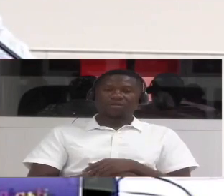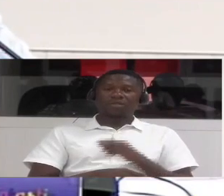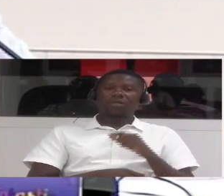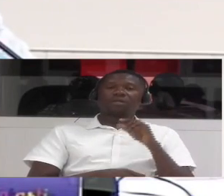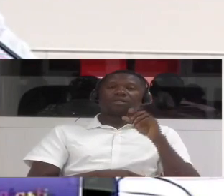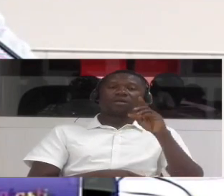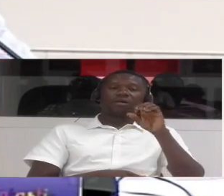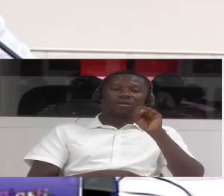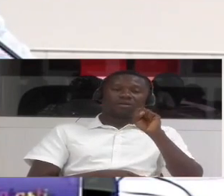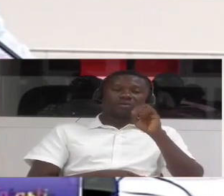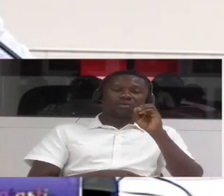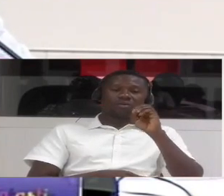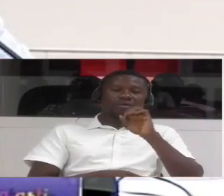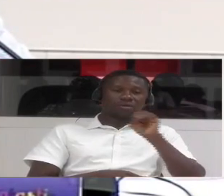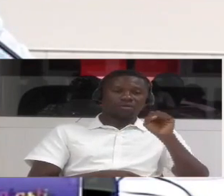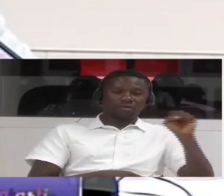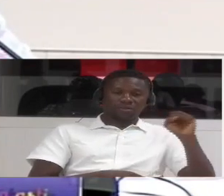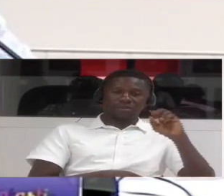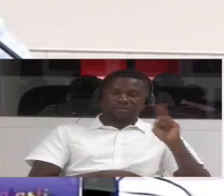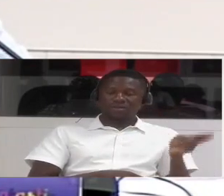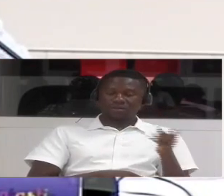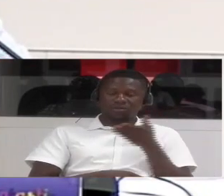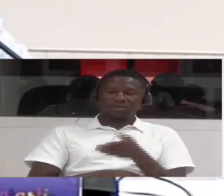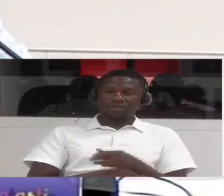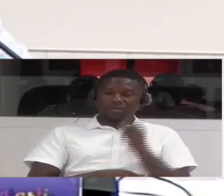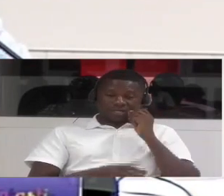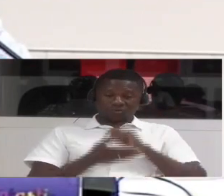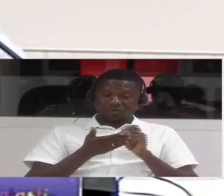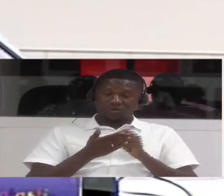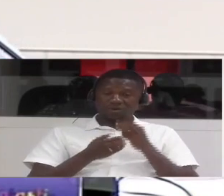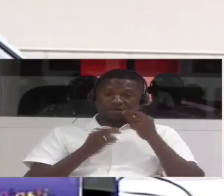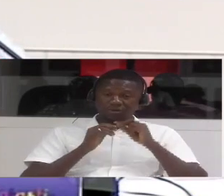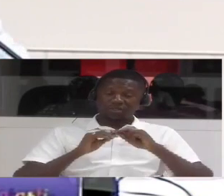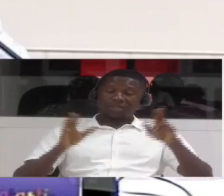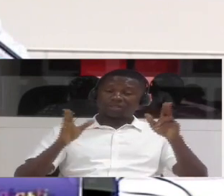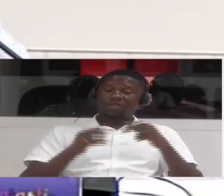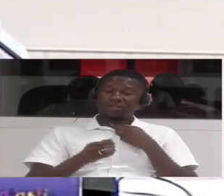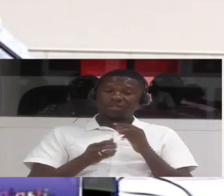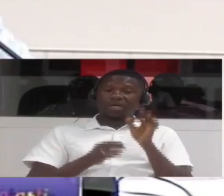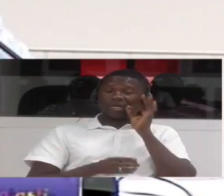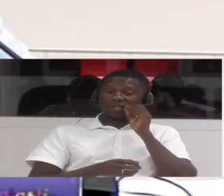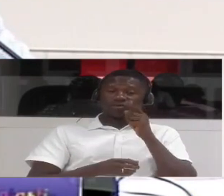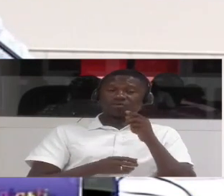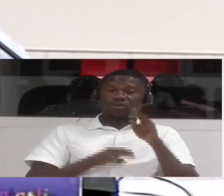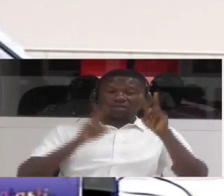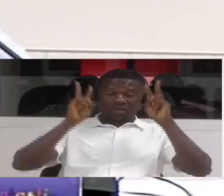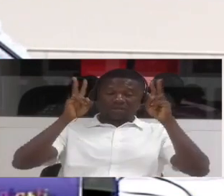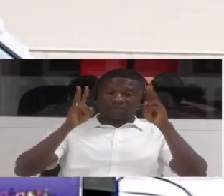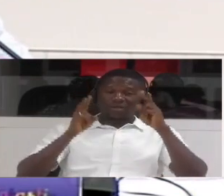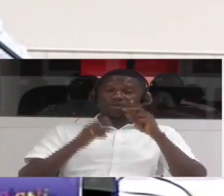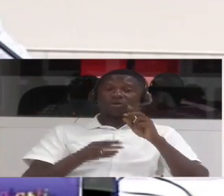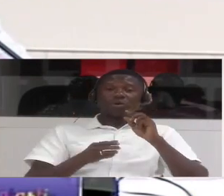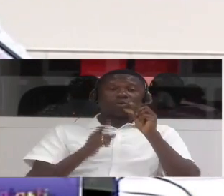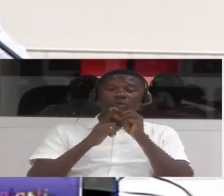Sose, wrote a press release in response to JAMMEH's remarks. And as a result